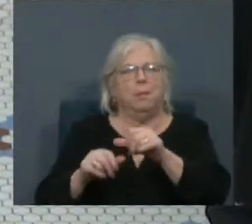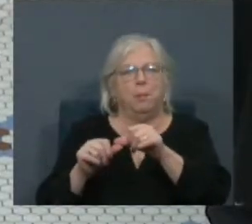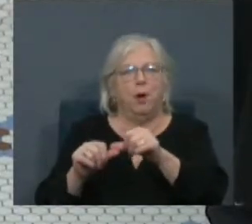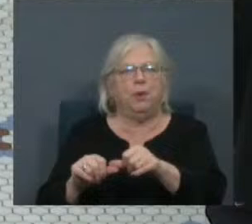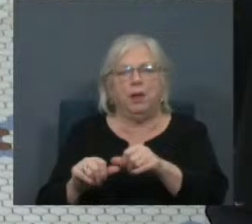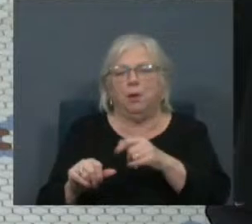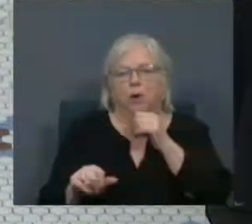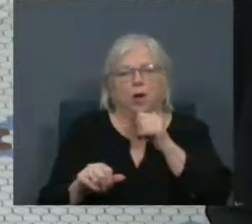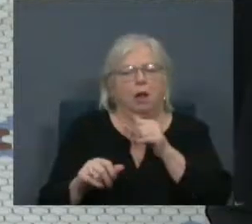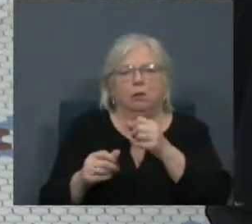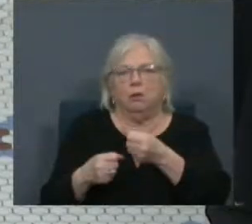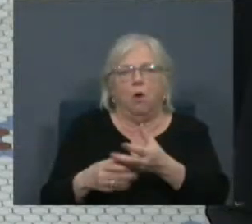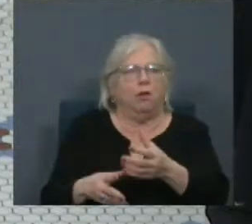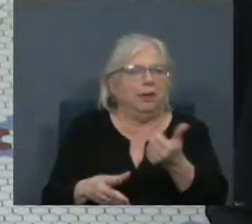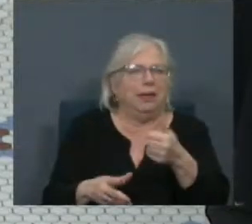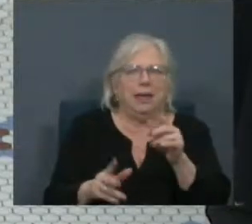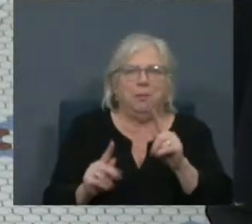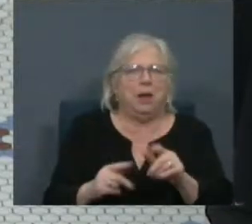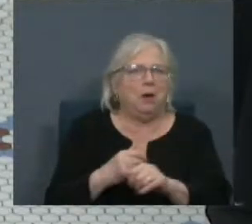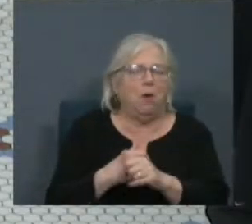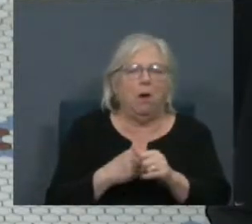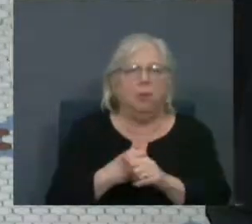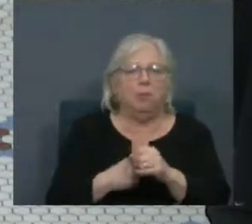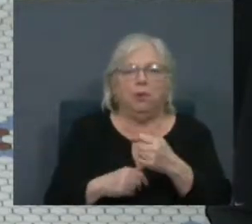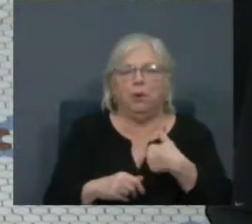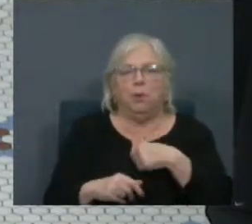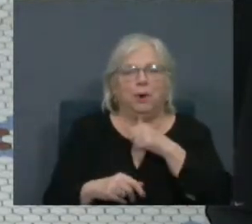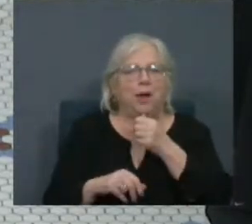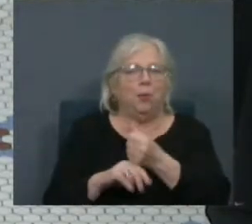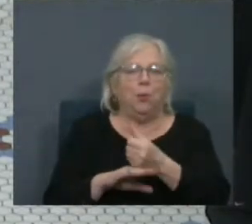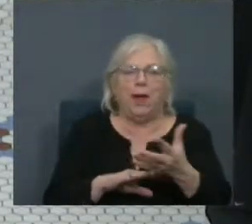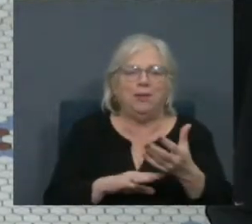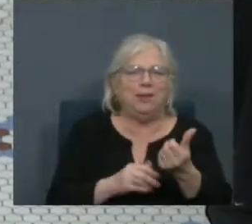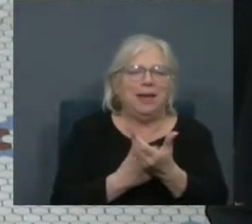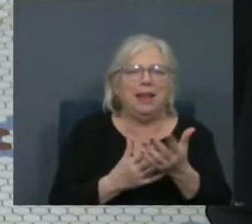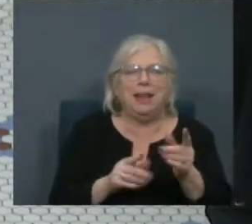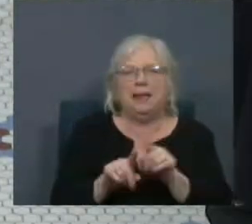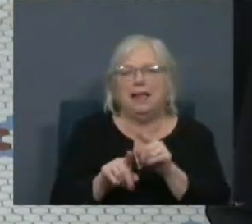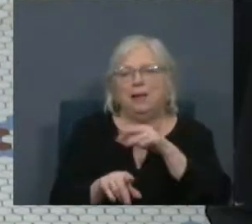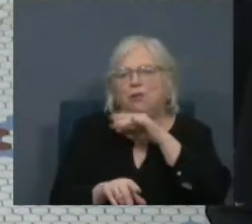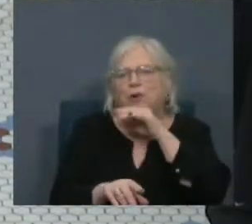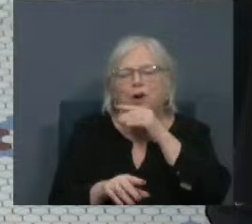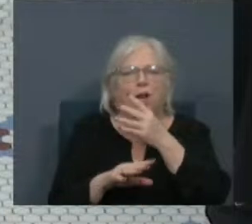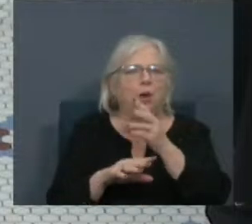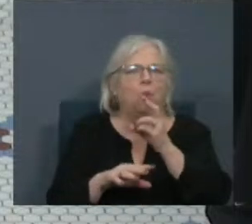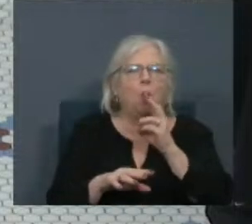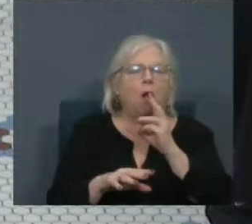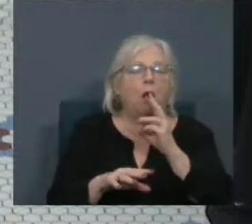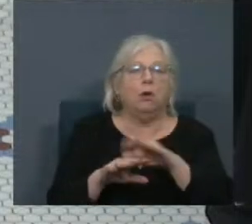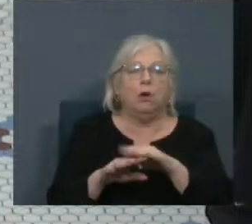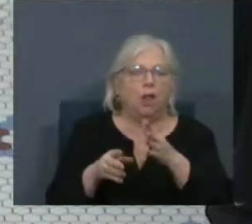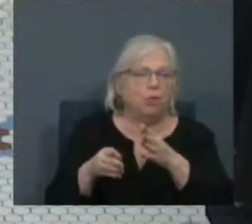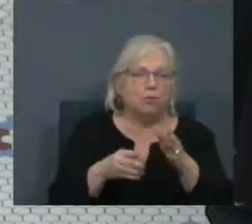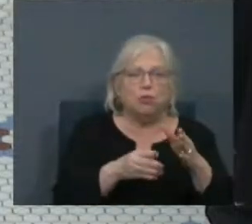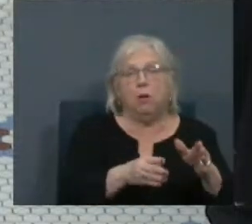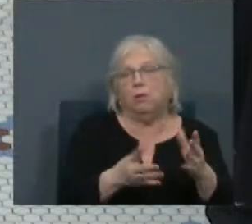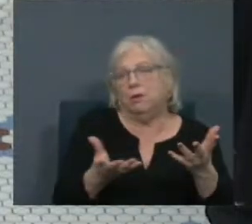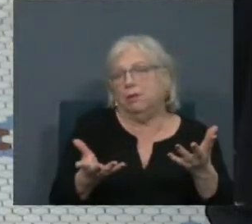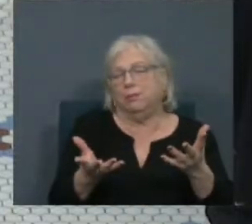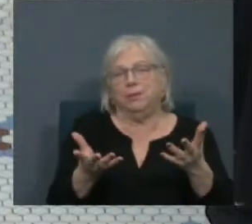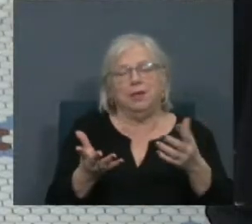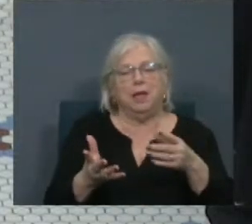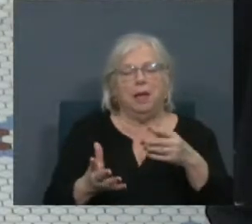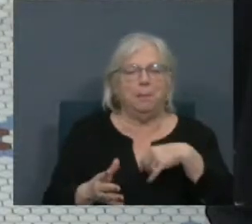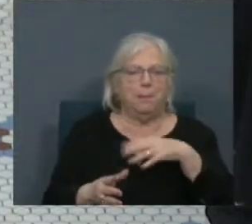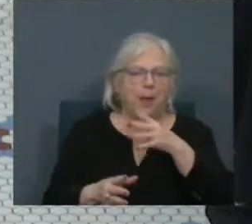harm. We're not wasting anything like dirty water on the roads or anything.